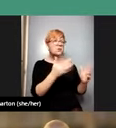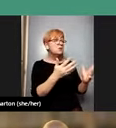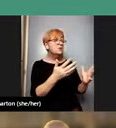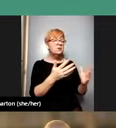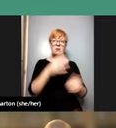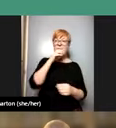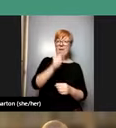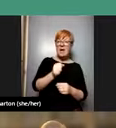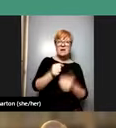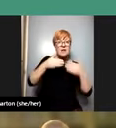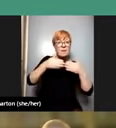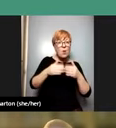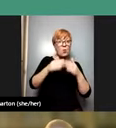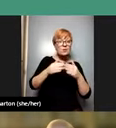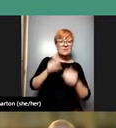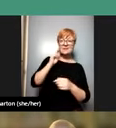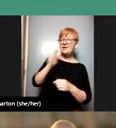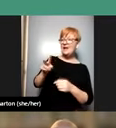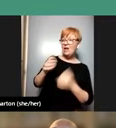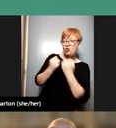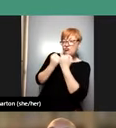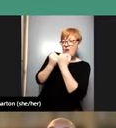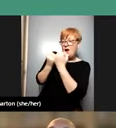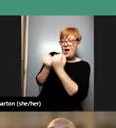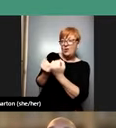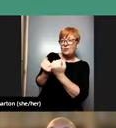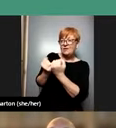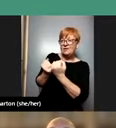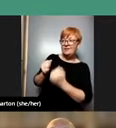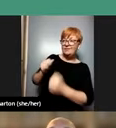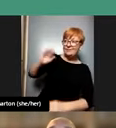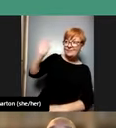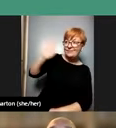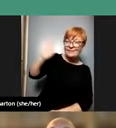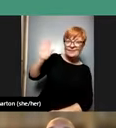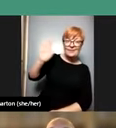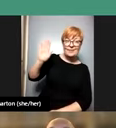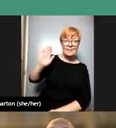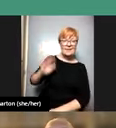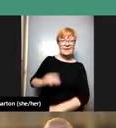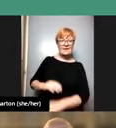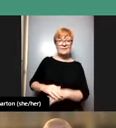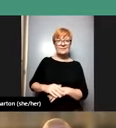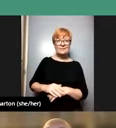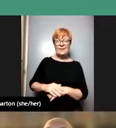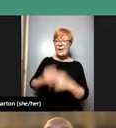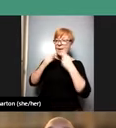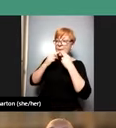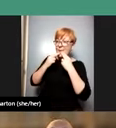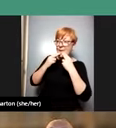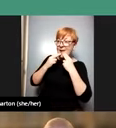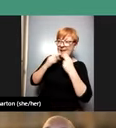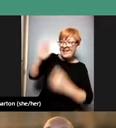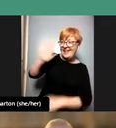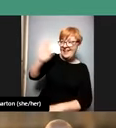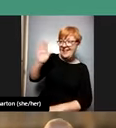gathered on the docks to meet them, and they wave. They put fingers beneath their tongues and whistle. They have